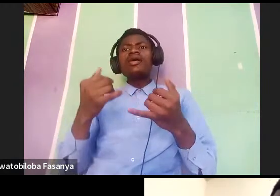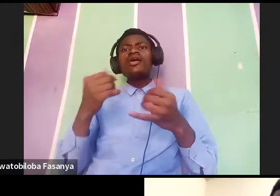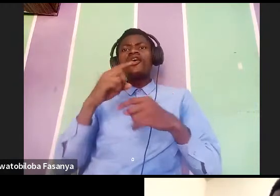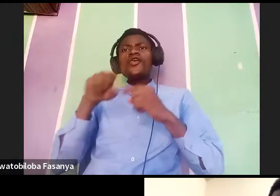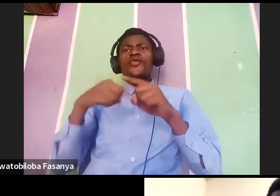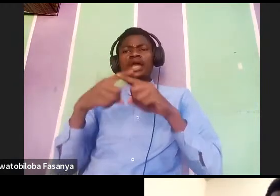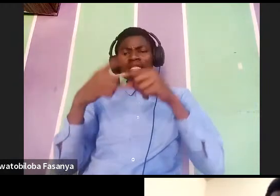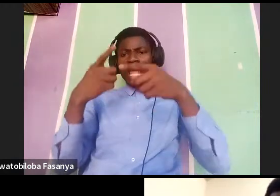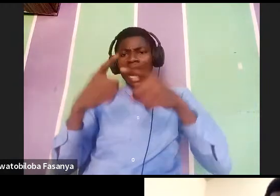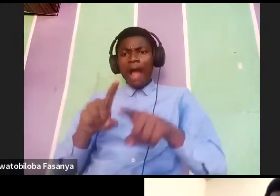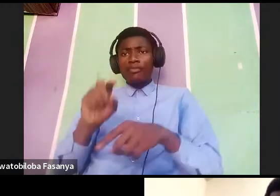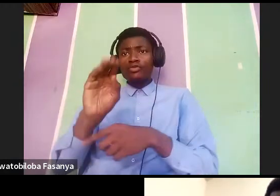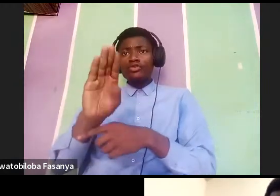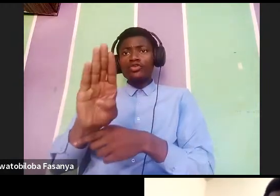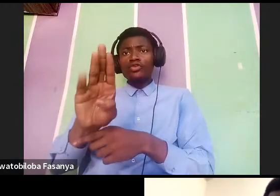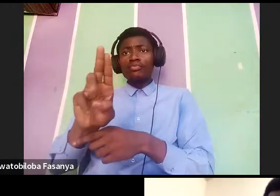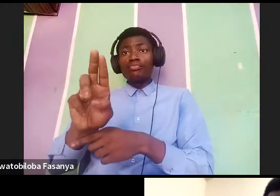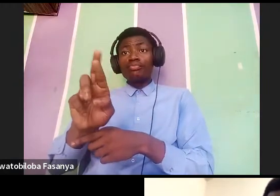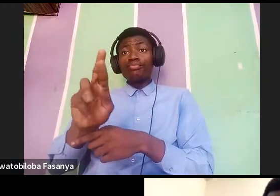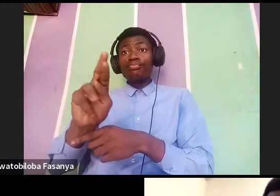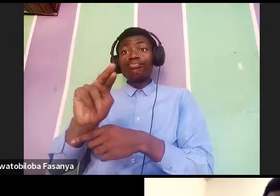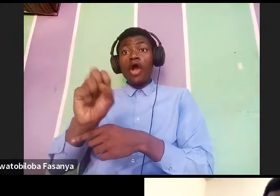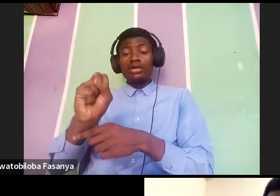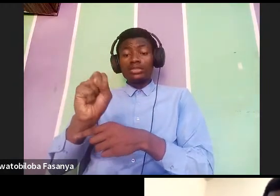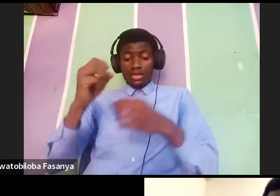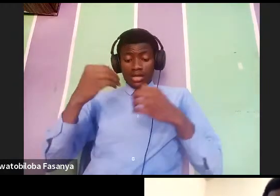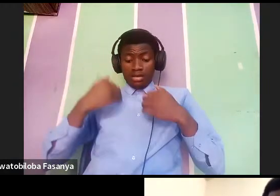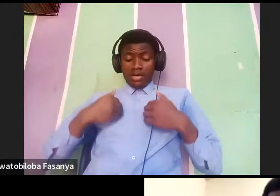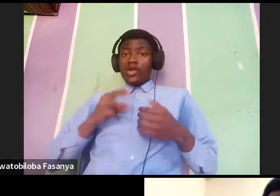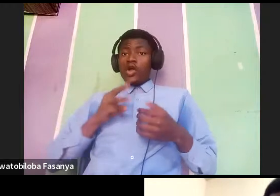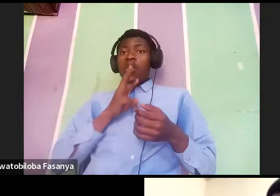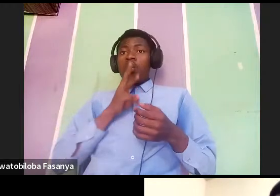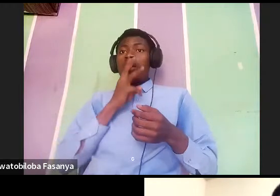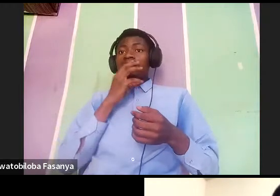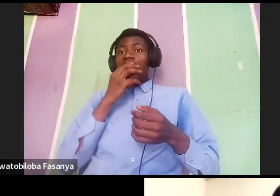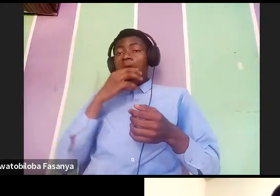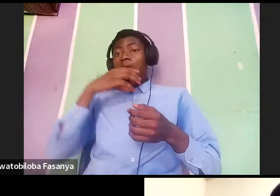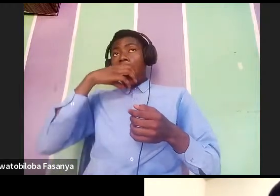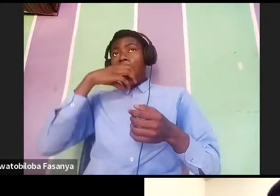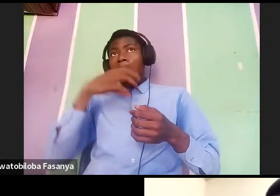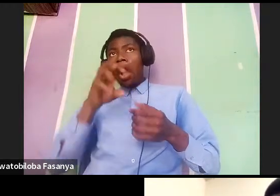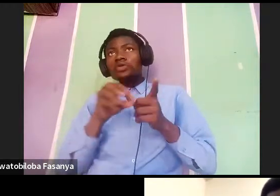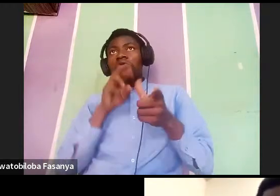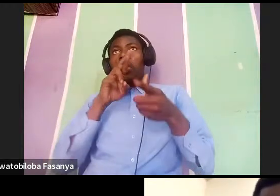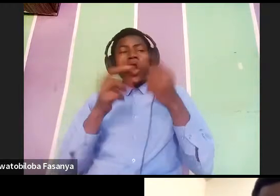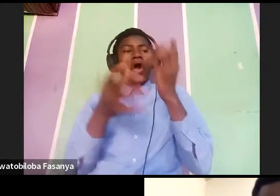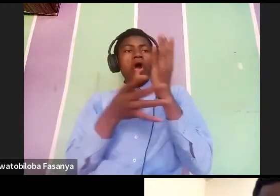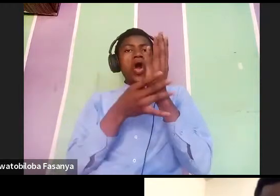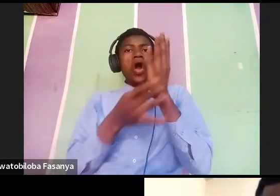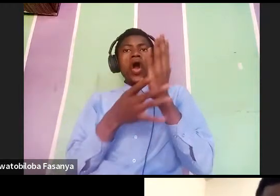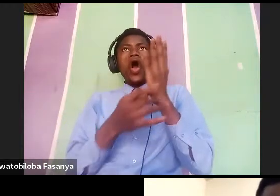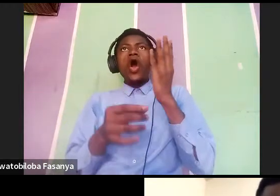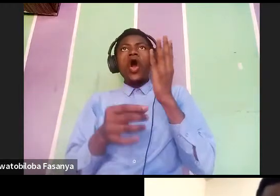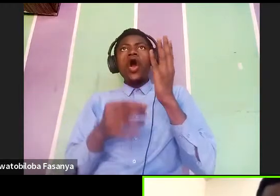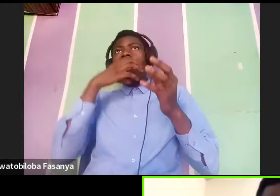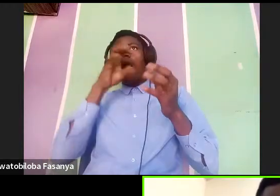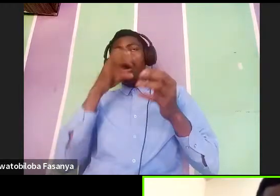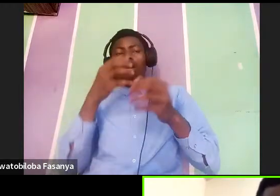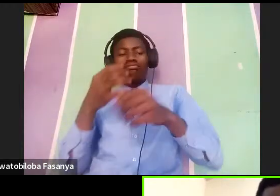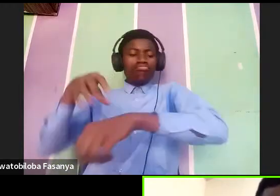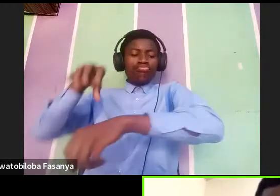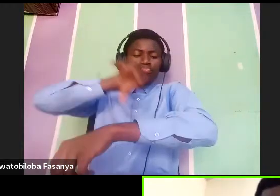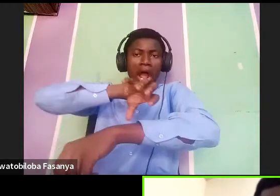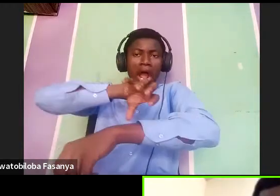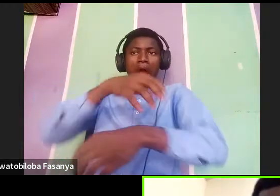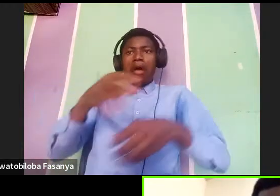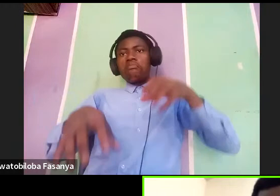the parents to do at home when there's burns, and it can be a form of hot oil